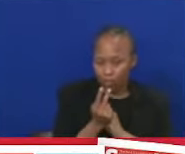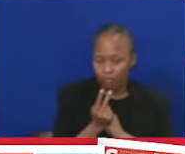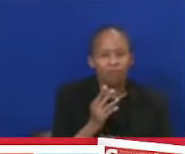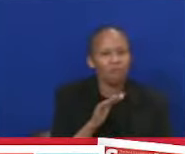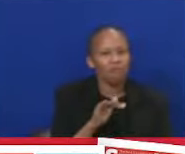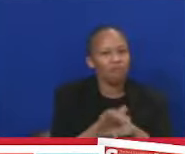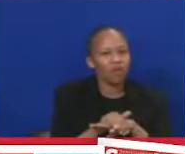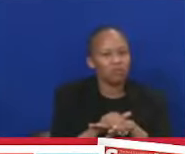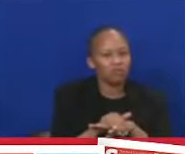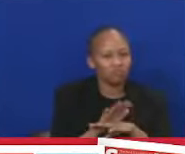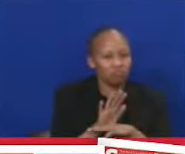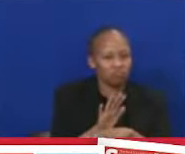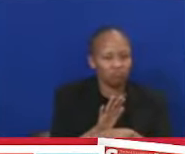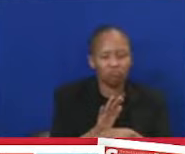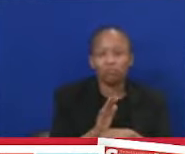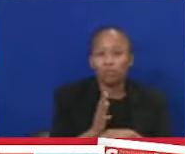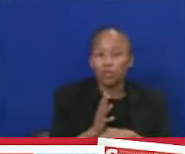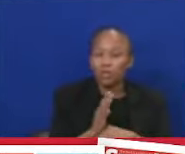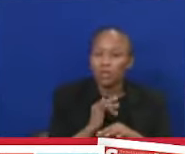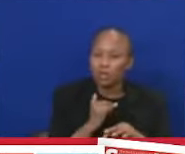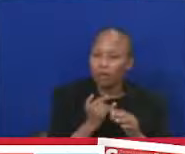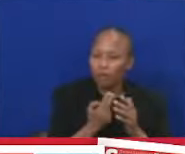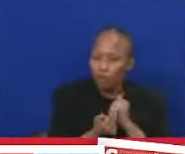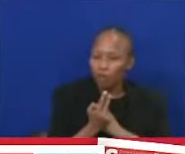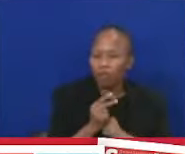engaged in criminal activities together.